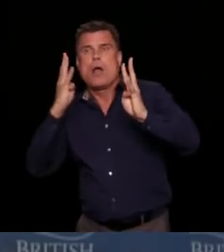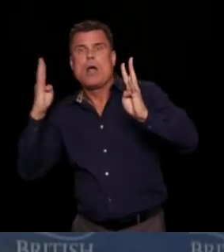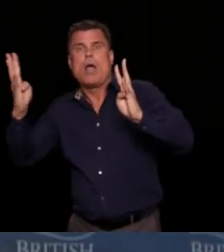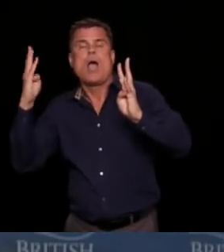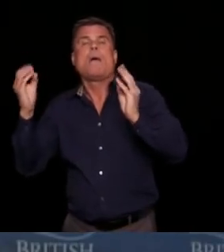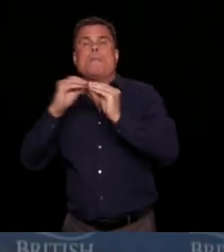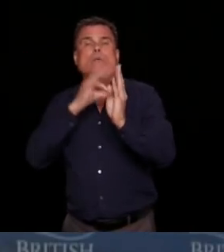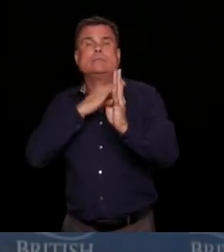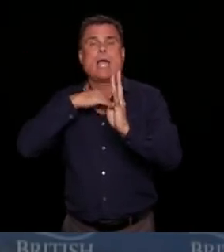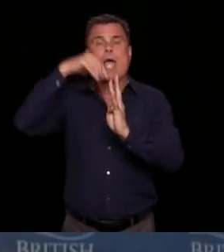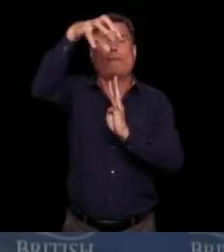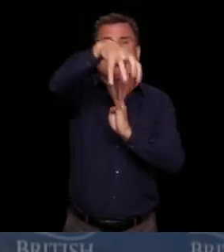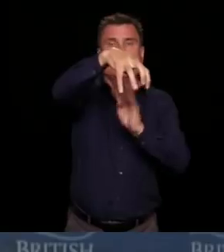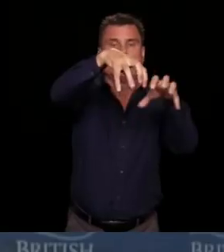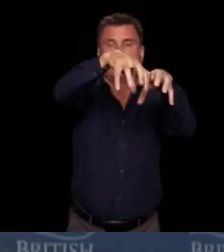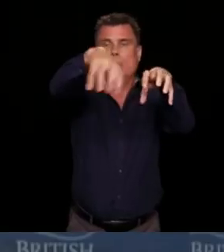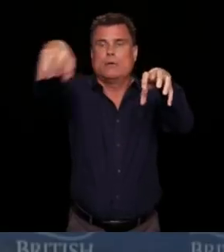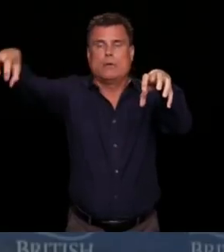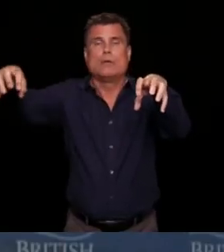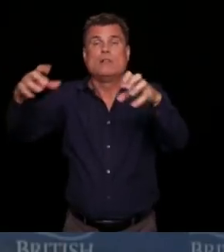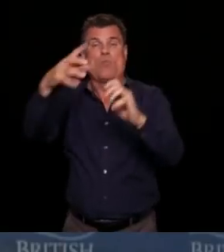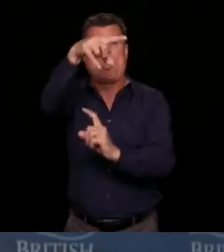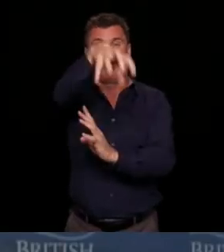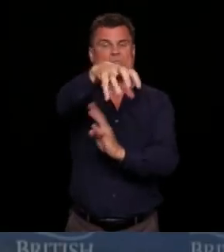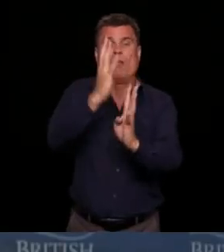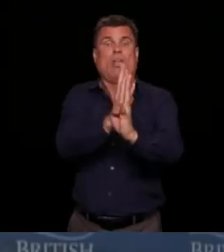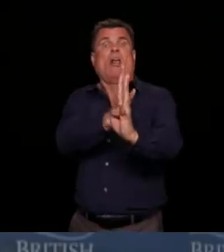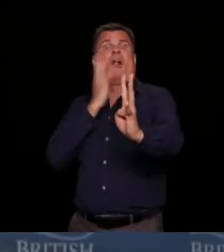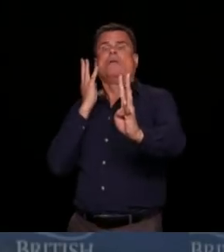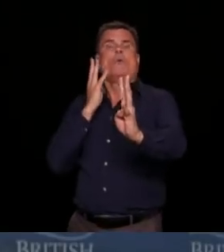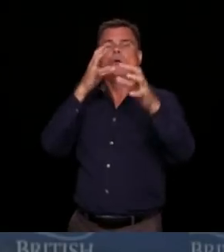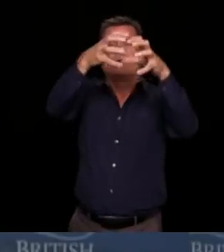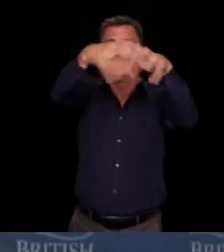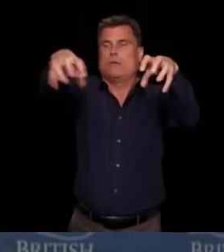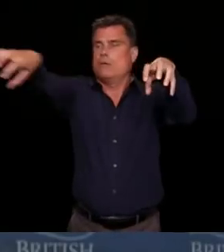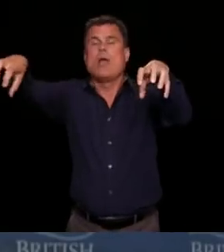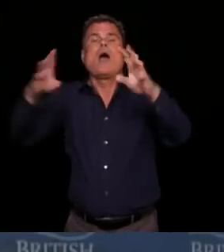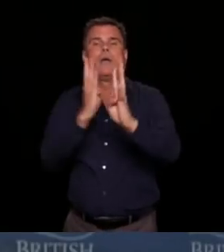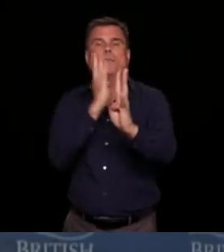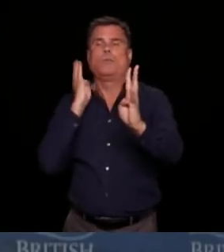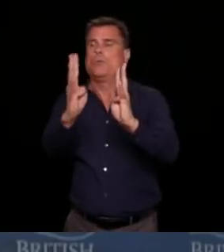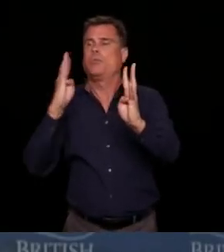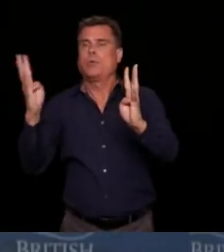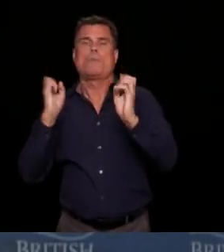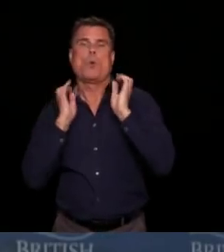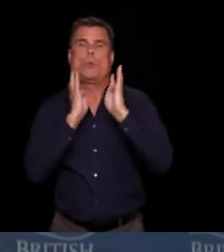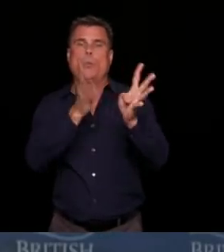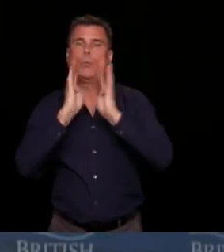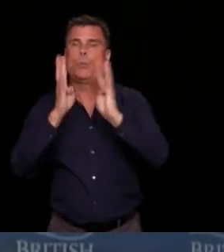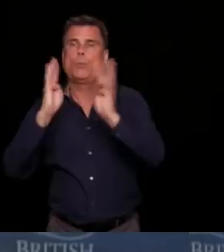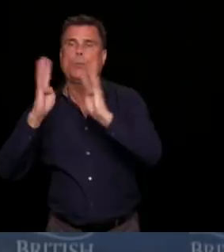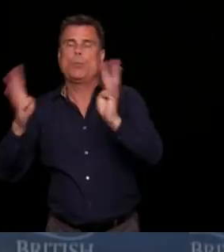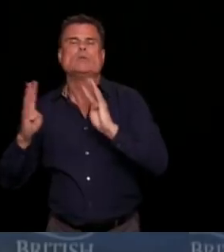If the public demand is 1,800 tests a day, you don't want to have people there prepared to do 5,000. You want those things to work in concert, and that's what's